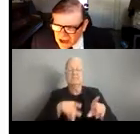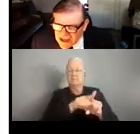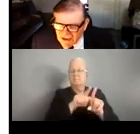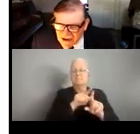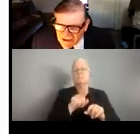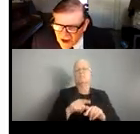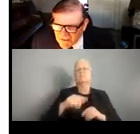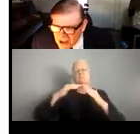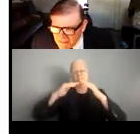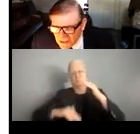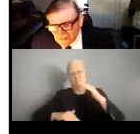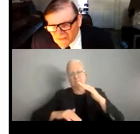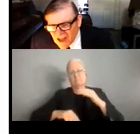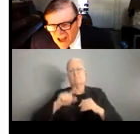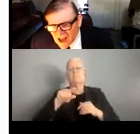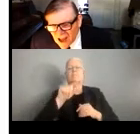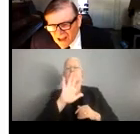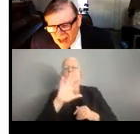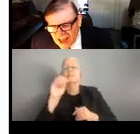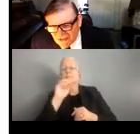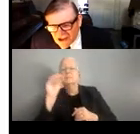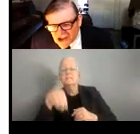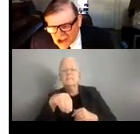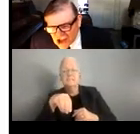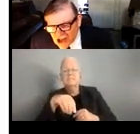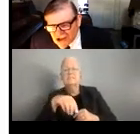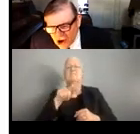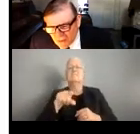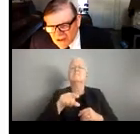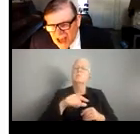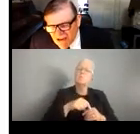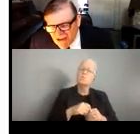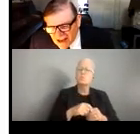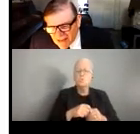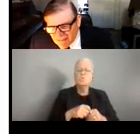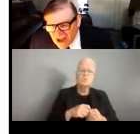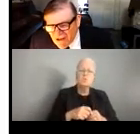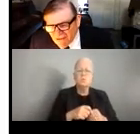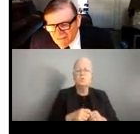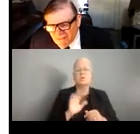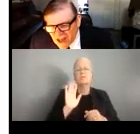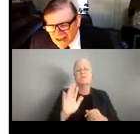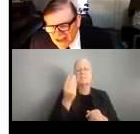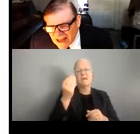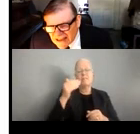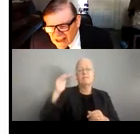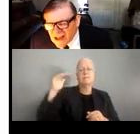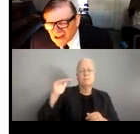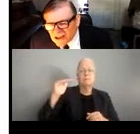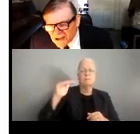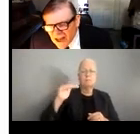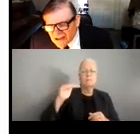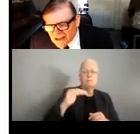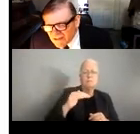proportion, that's 700 million people, they have consistently dropped in their income from 1980